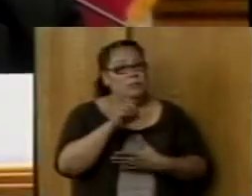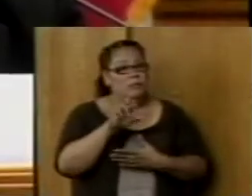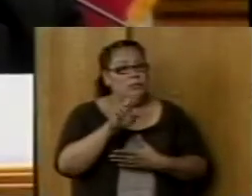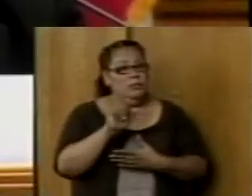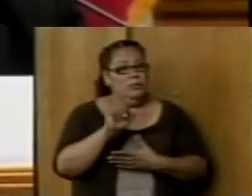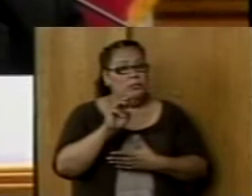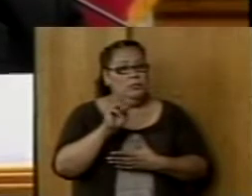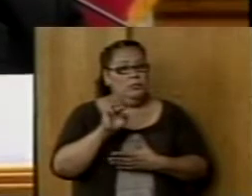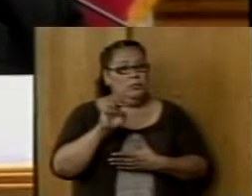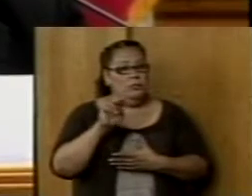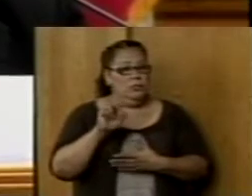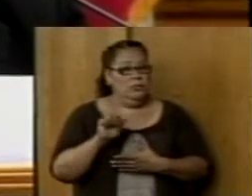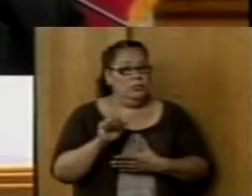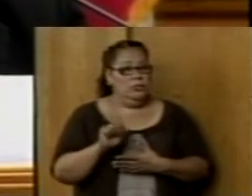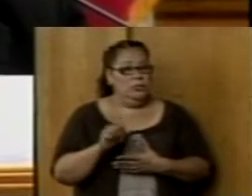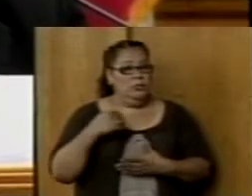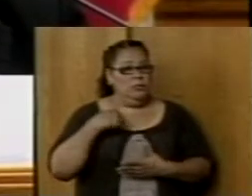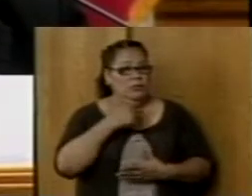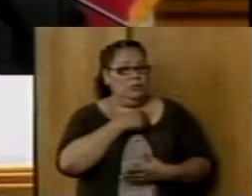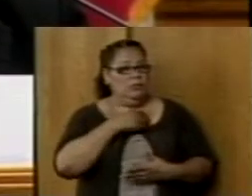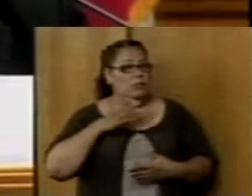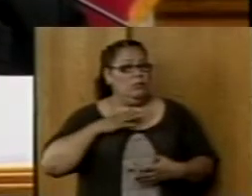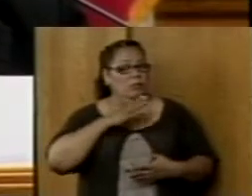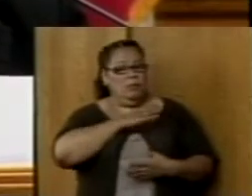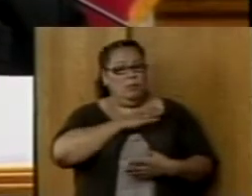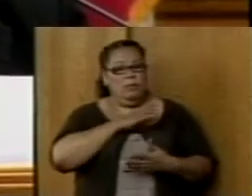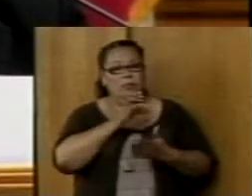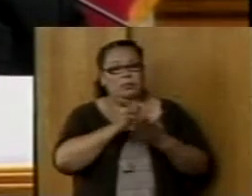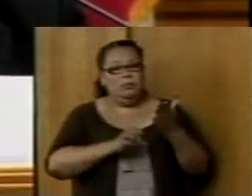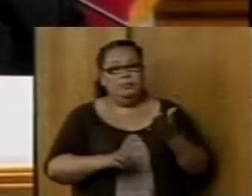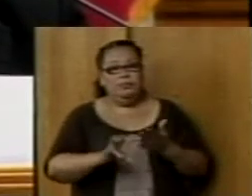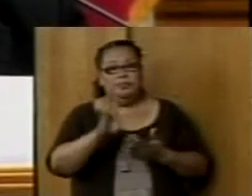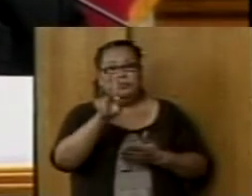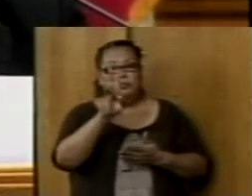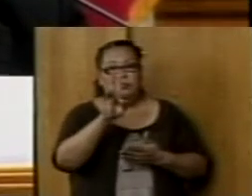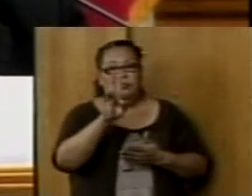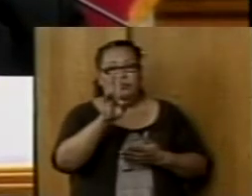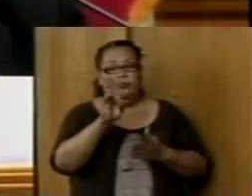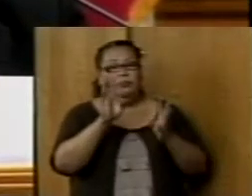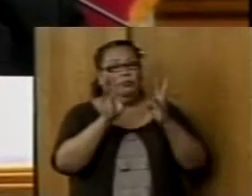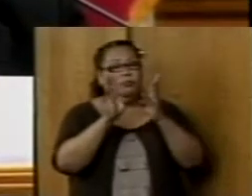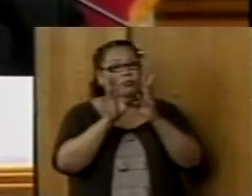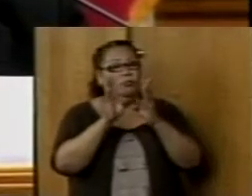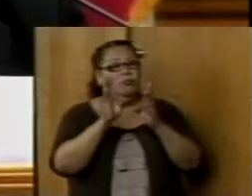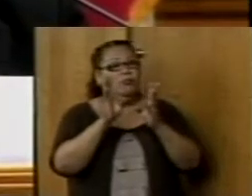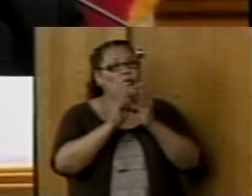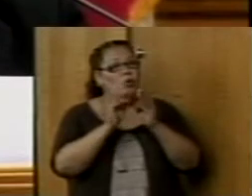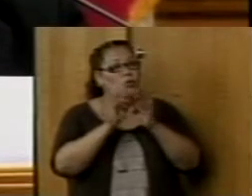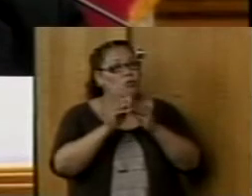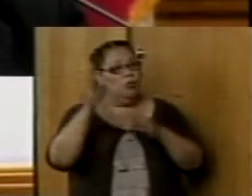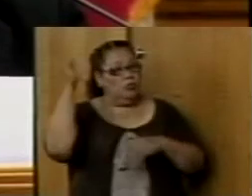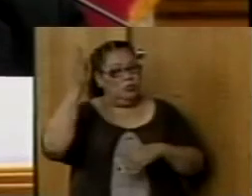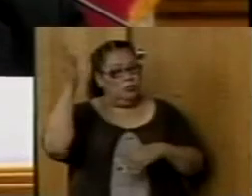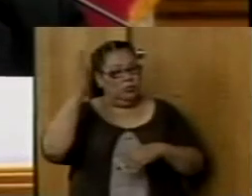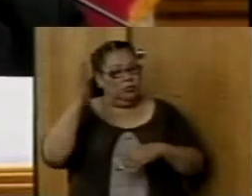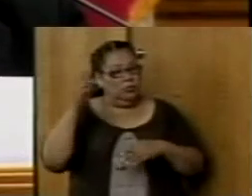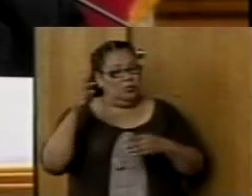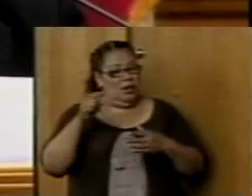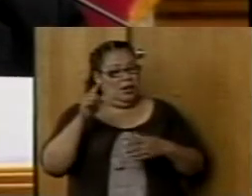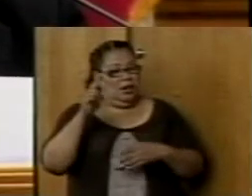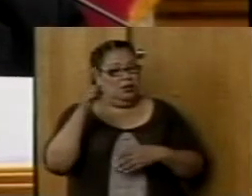President Escobedo, members of the board, on Section 7, Item A, Conference Presentation, Item